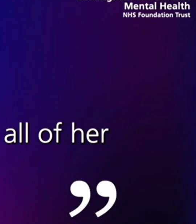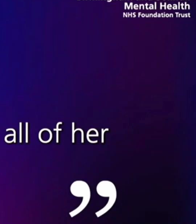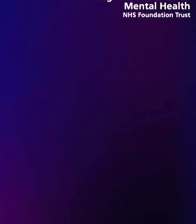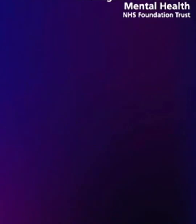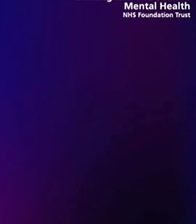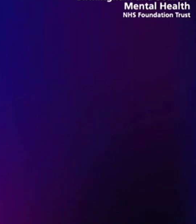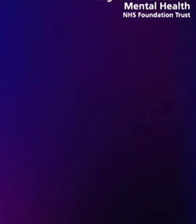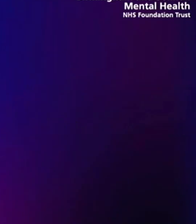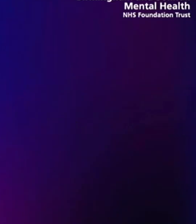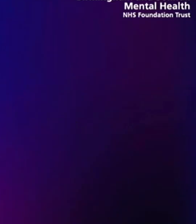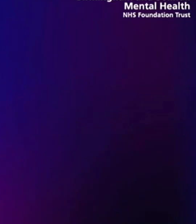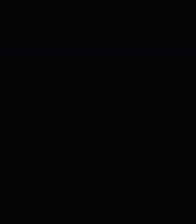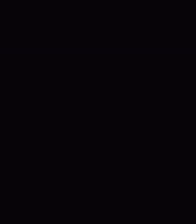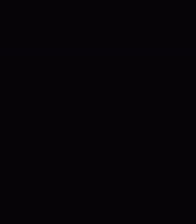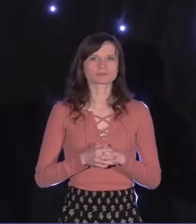residents.